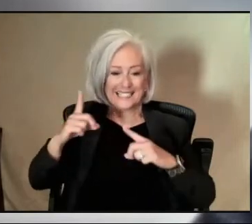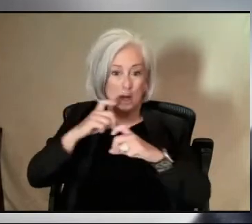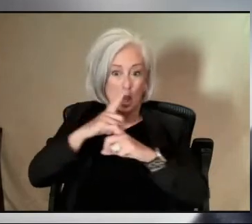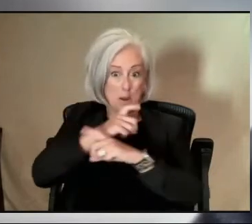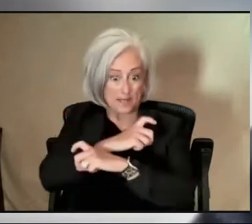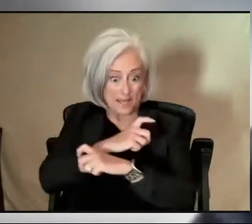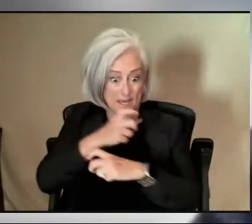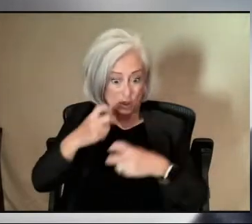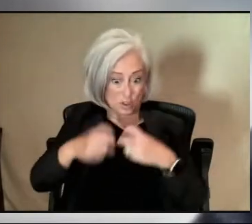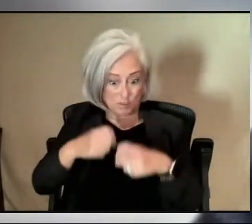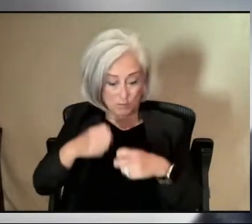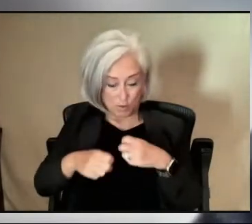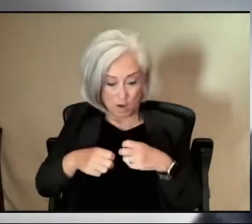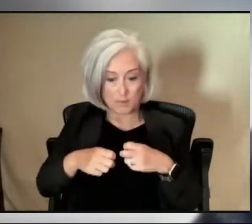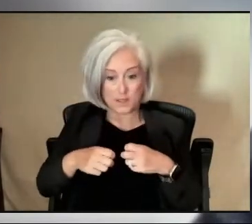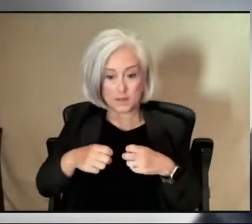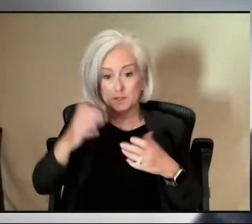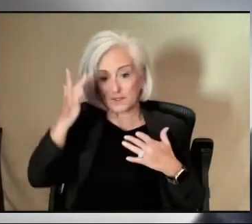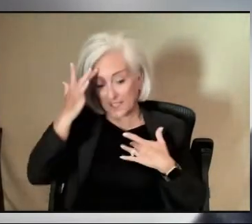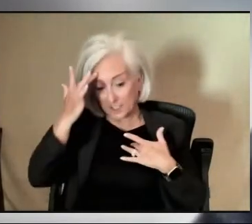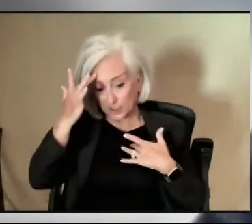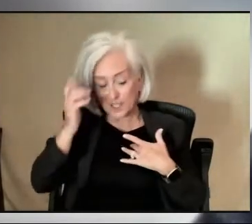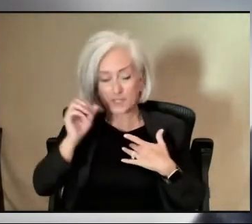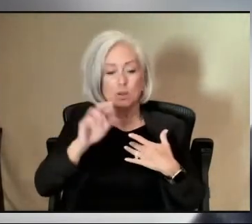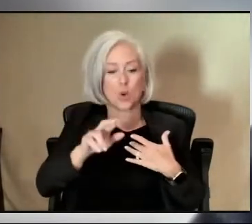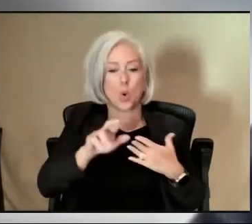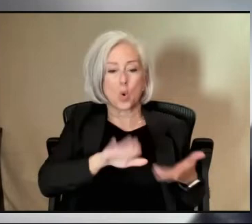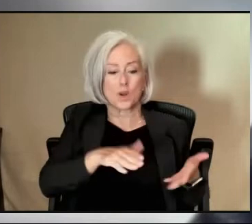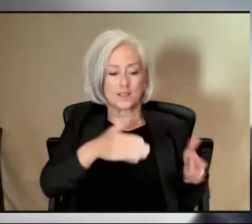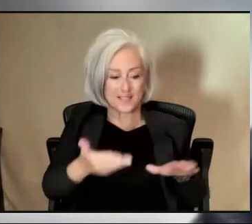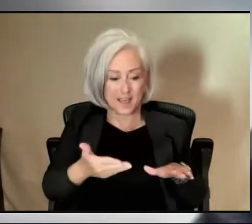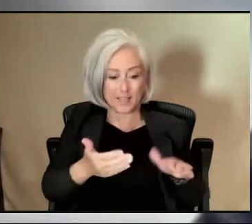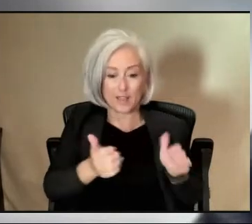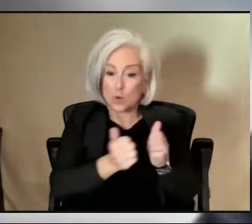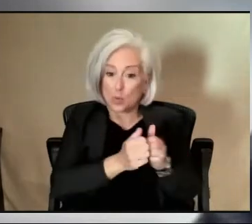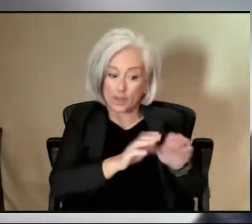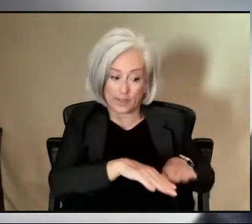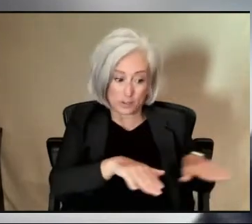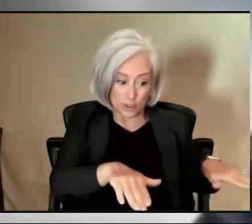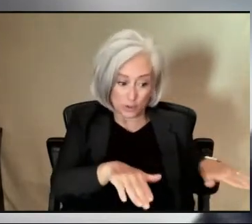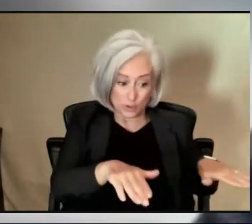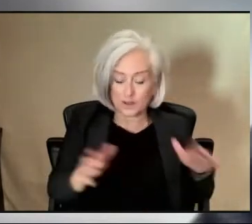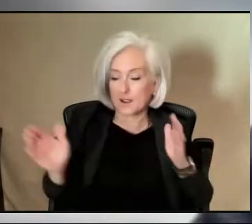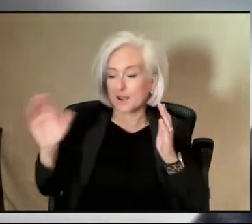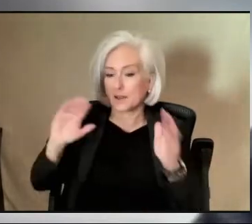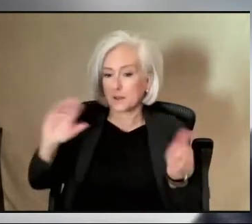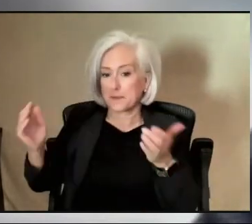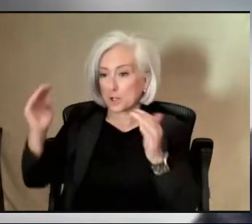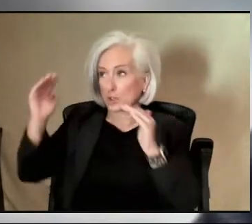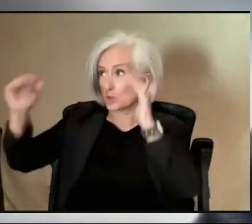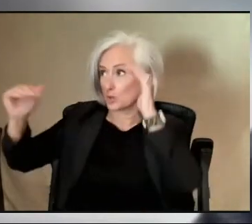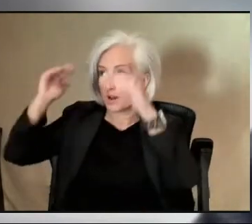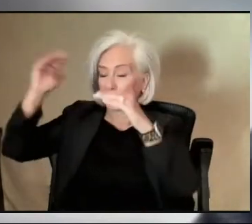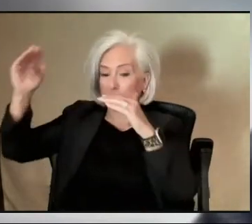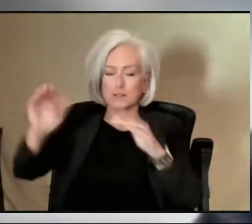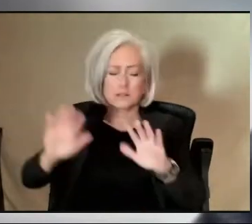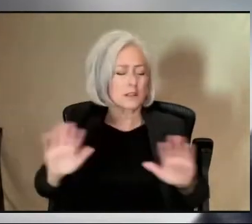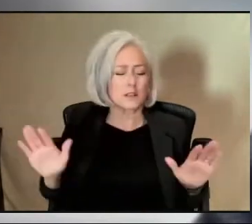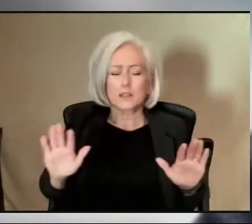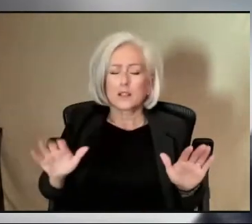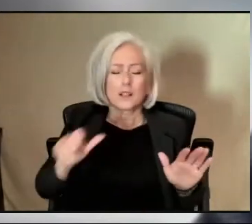in children, thank God, that we saw in adults. Now that's not to diminish the